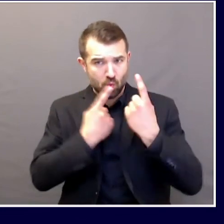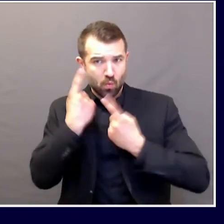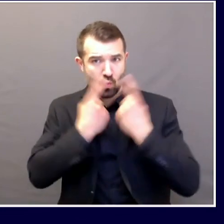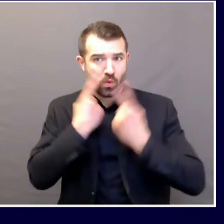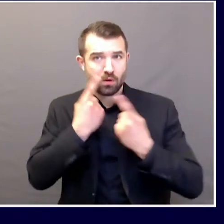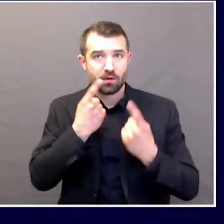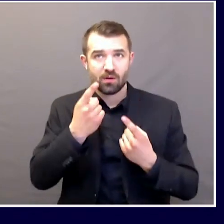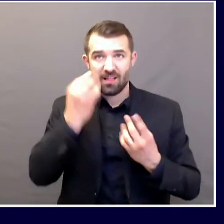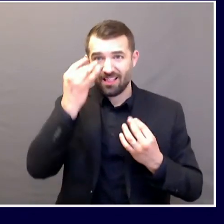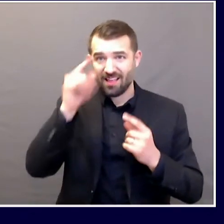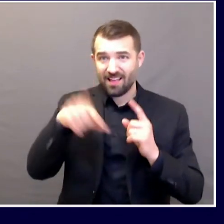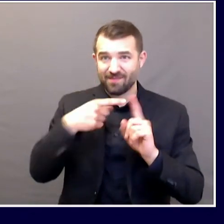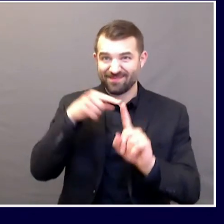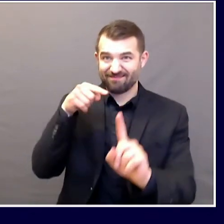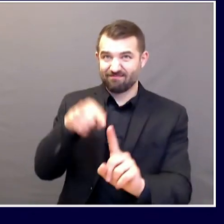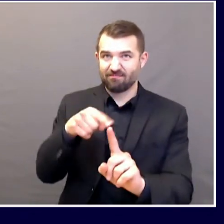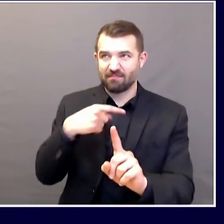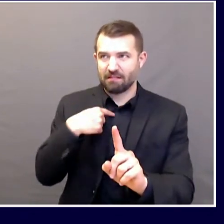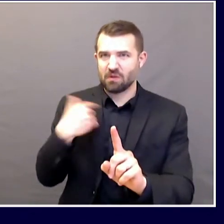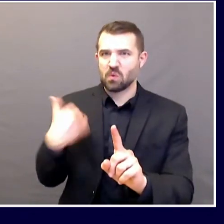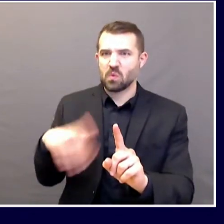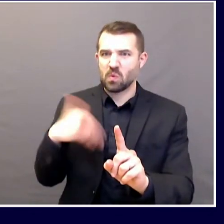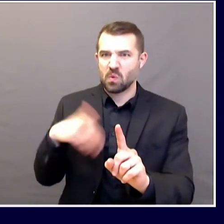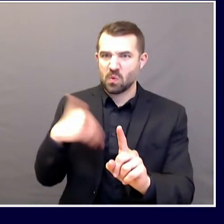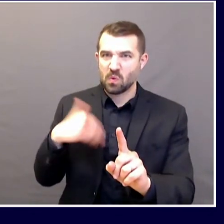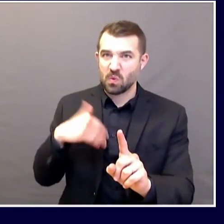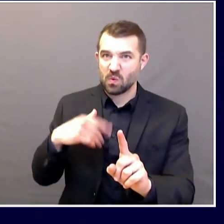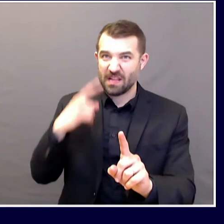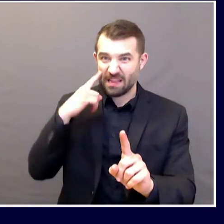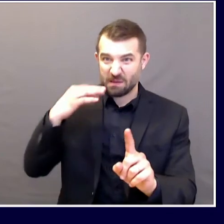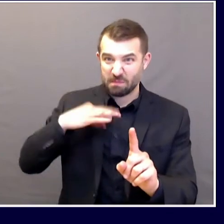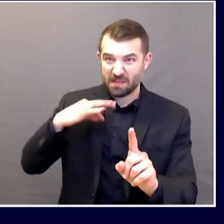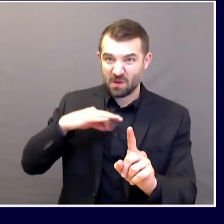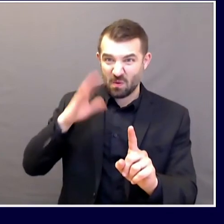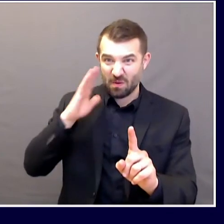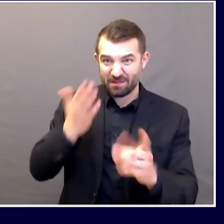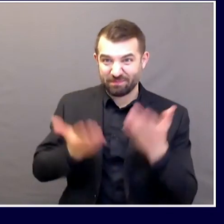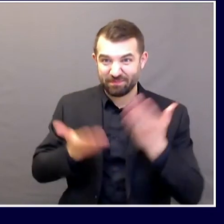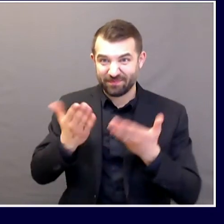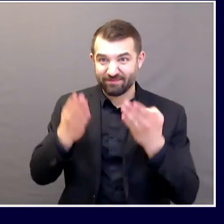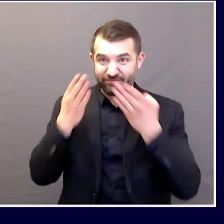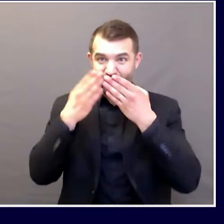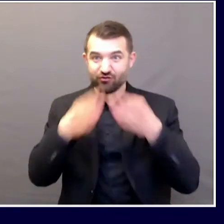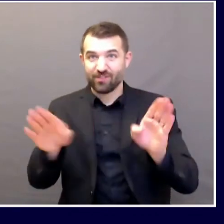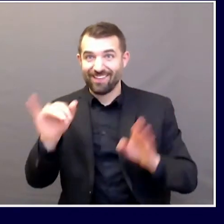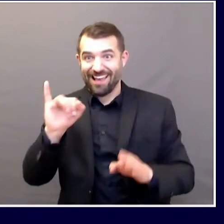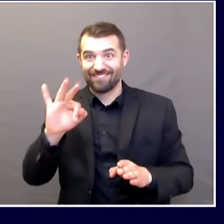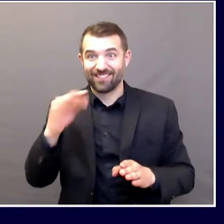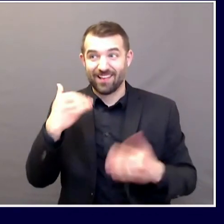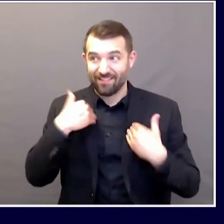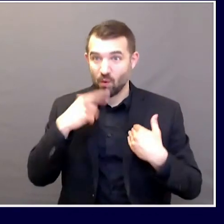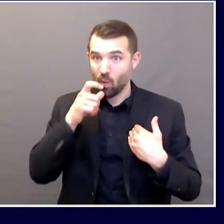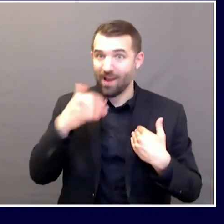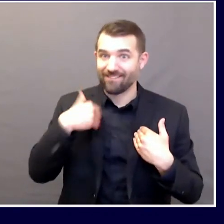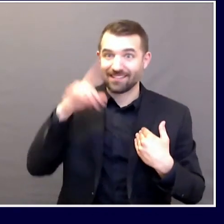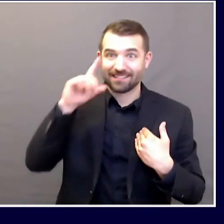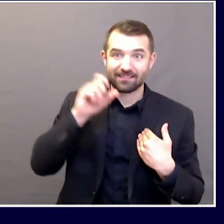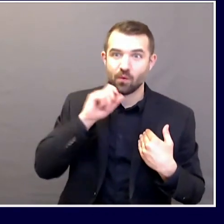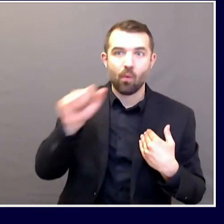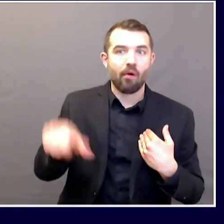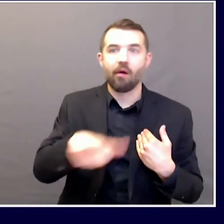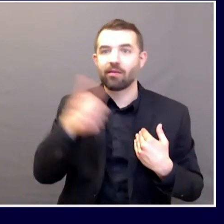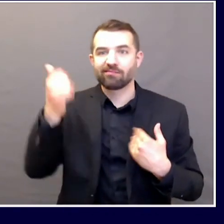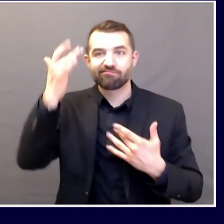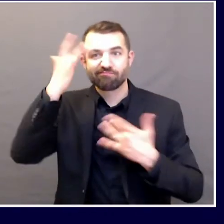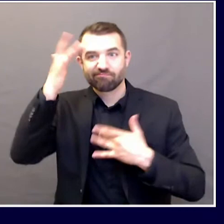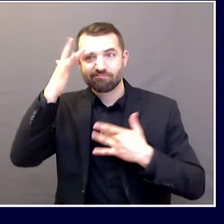consider offering vaccines to people with Down syndrome or other conditions with similar mortality rates, along with people who are 10 to 20 years older than